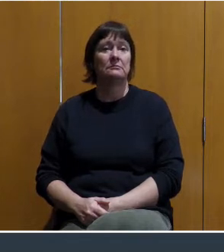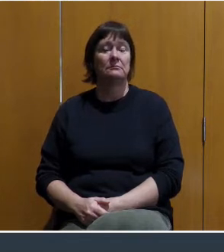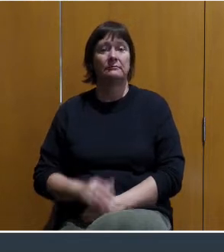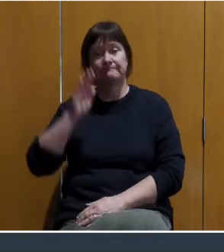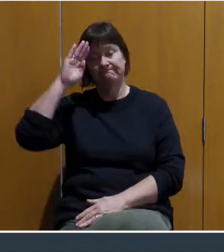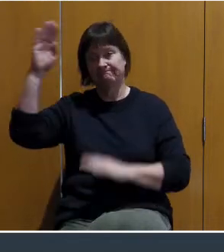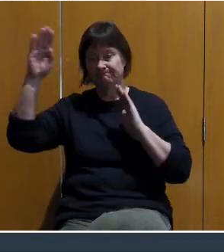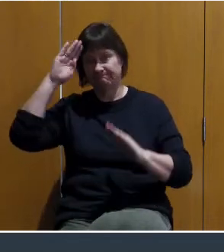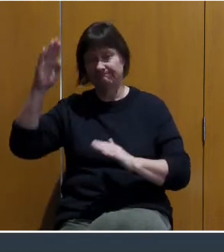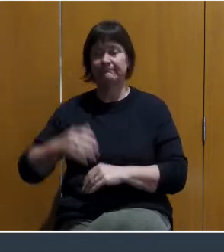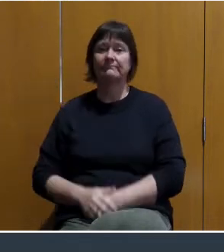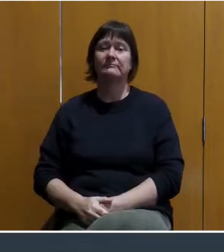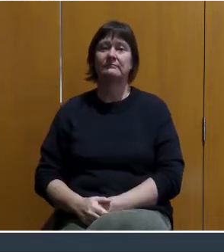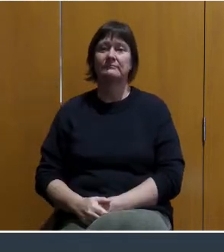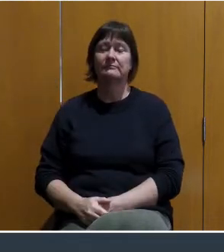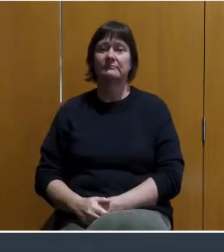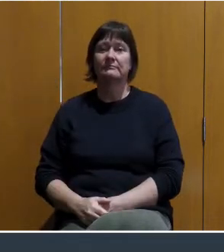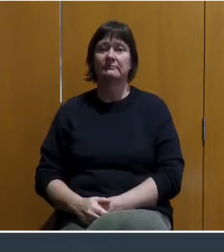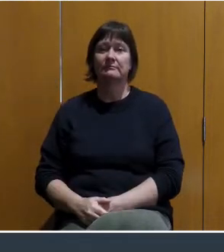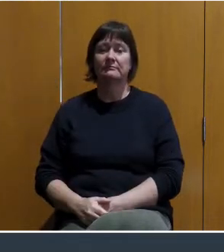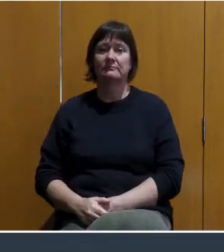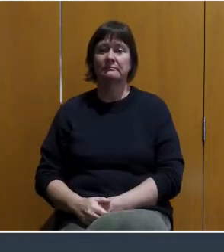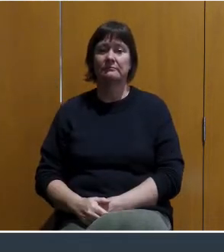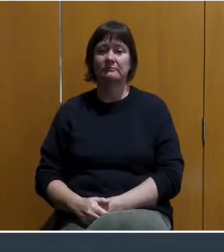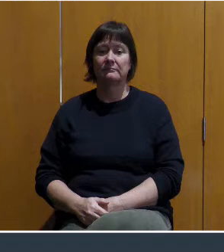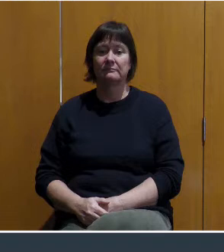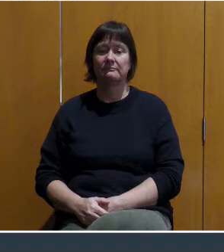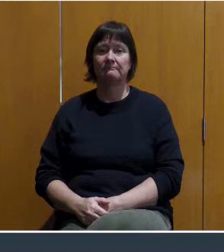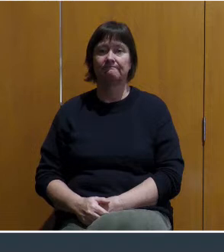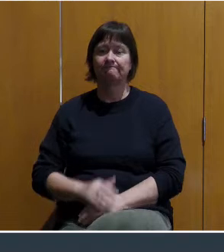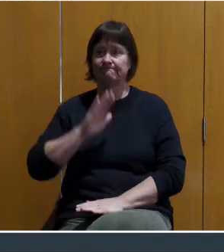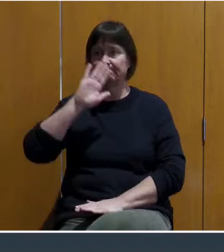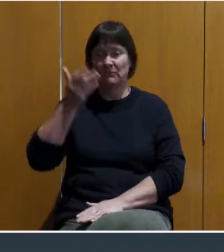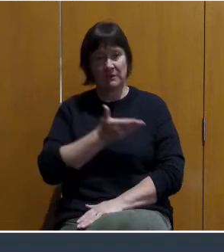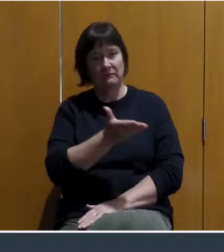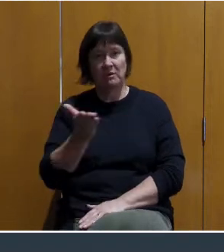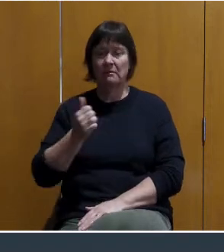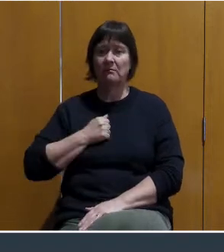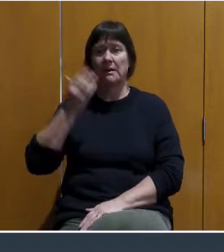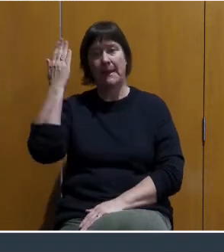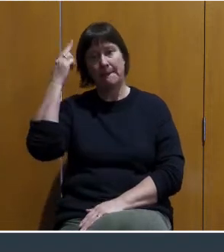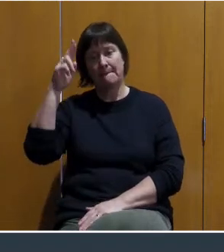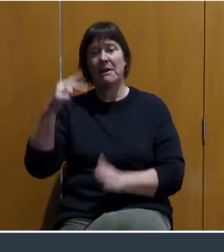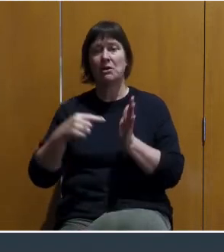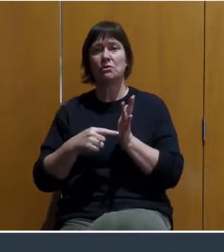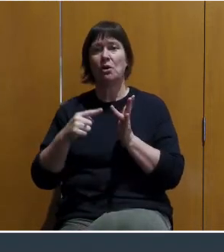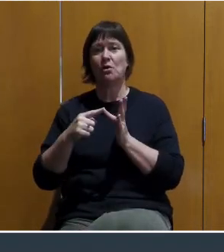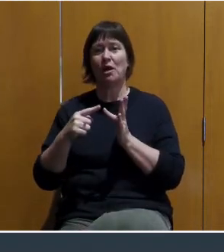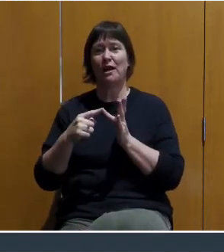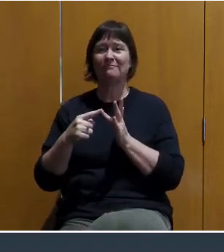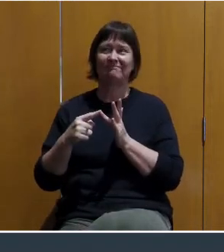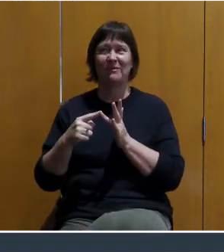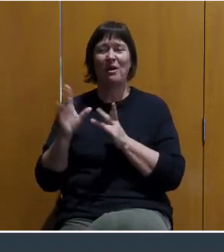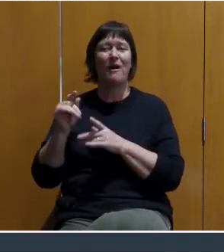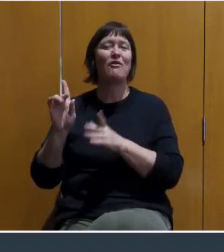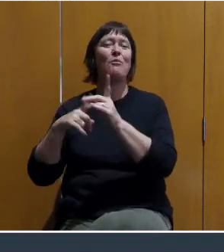Kia ora koutou. Welcome. Through you, Madam Chair, councillors, mana whenua. My name's Tony Oliver. I'm a refugee from Auckland. I've been